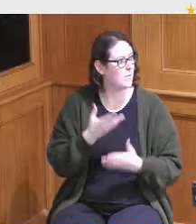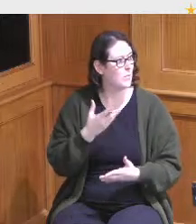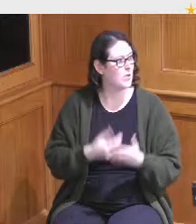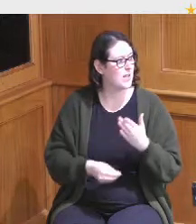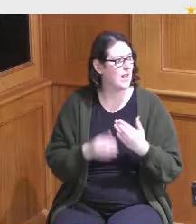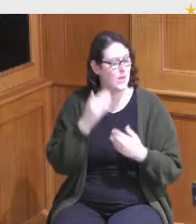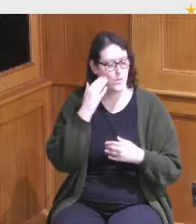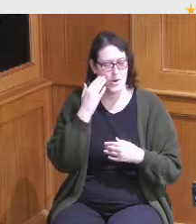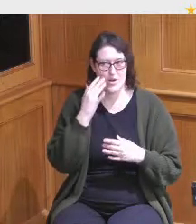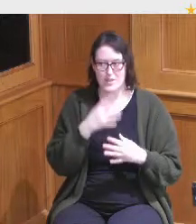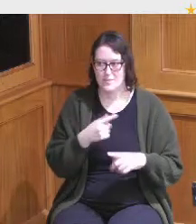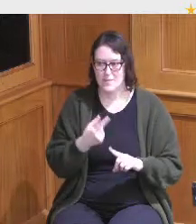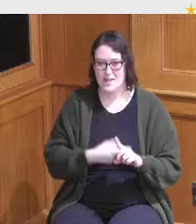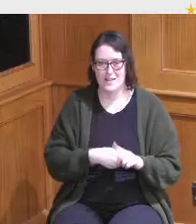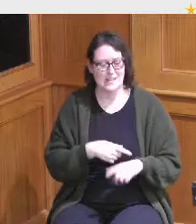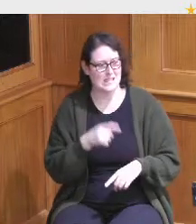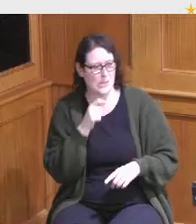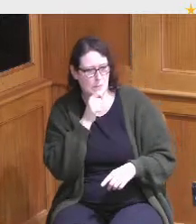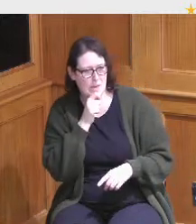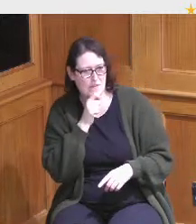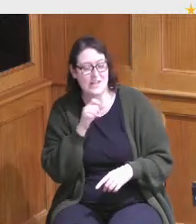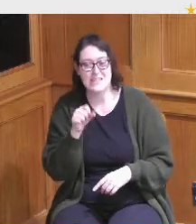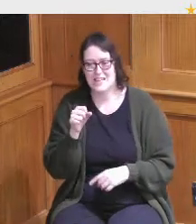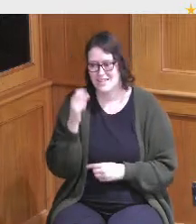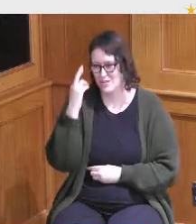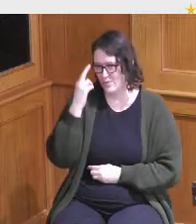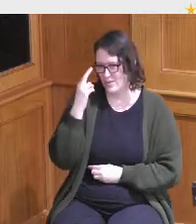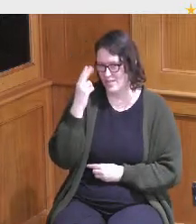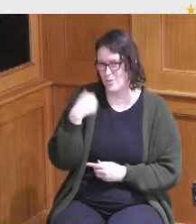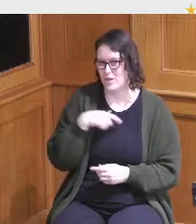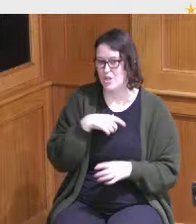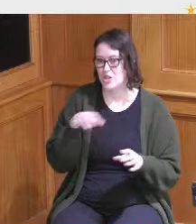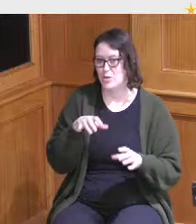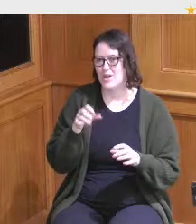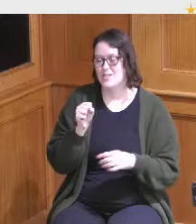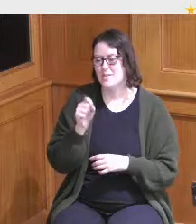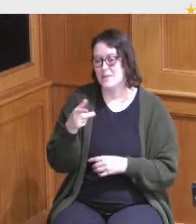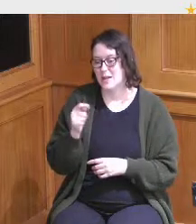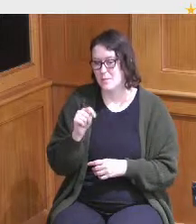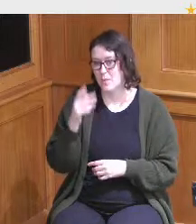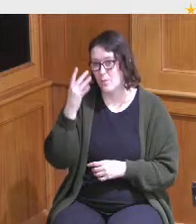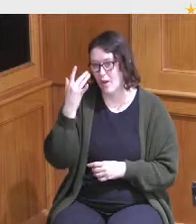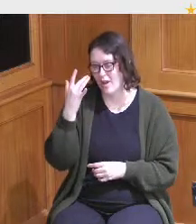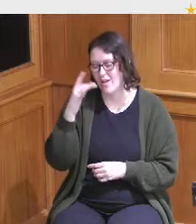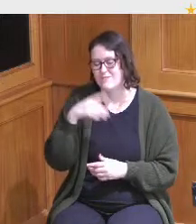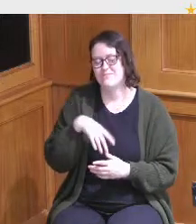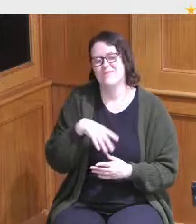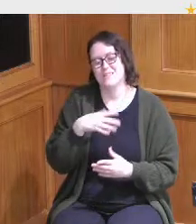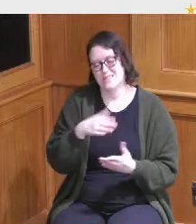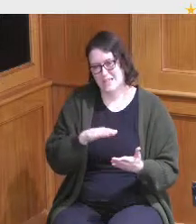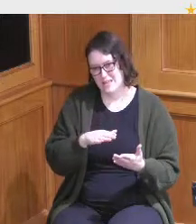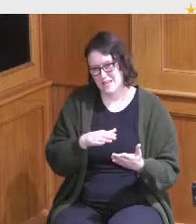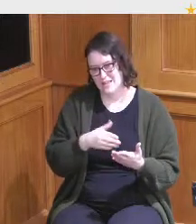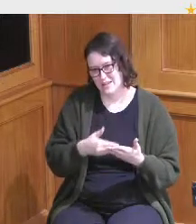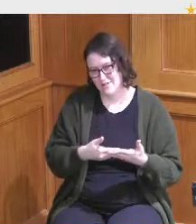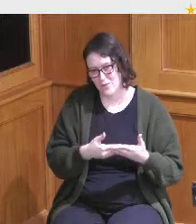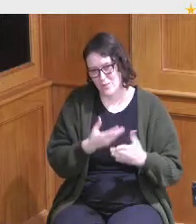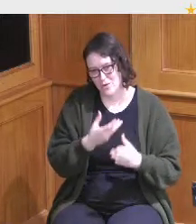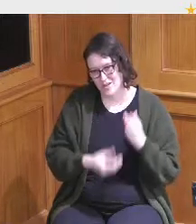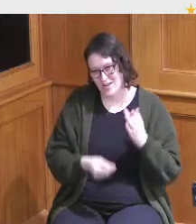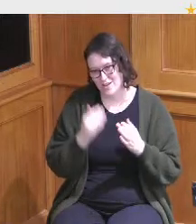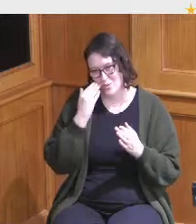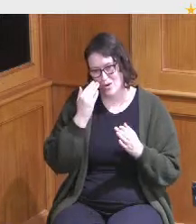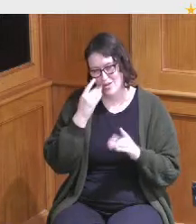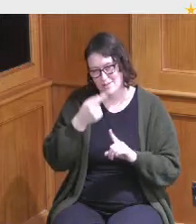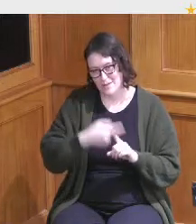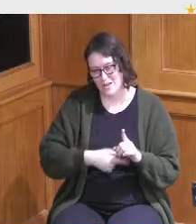I'm sorry, they can't hardly hear you. Thanks. Yes, the reason we do Champions for Change every September is because September is Infant Mortality Awareness Month. This is a really great time for